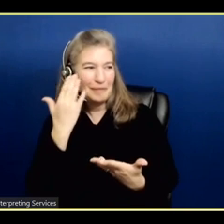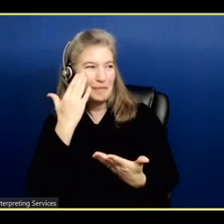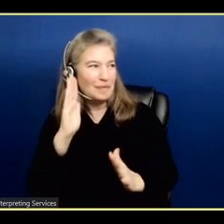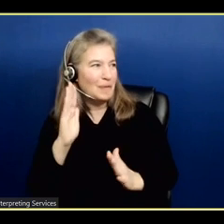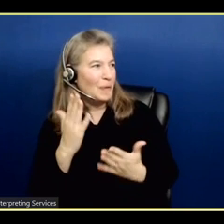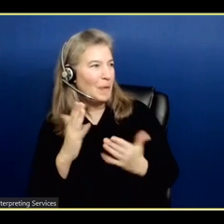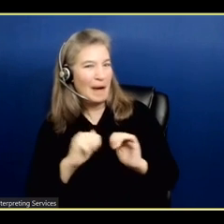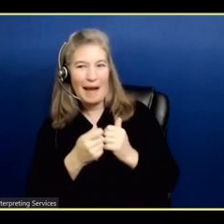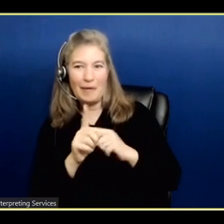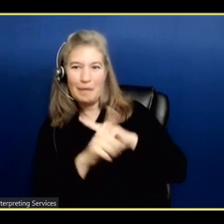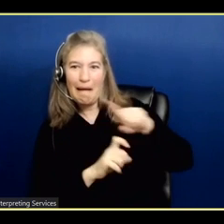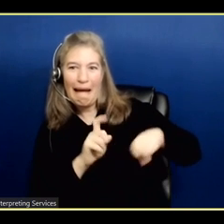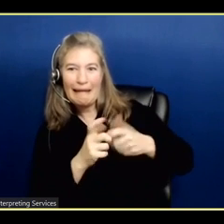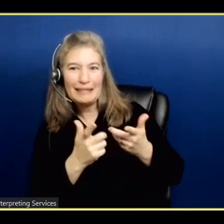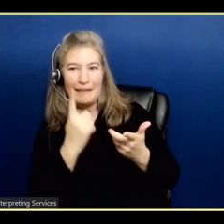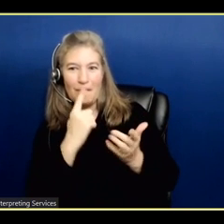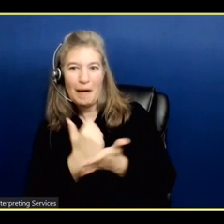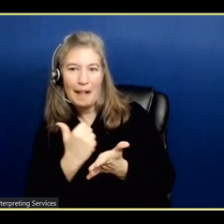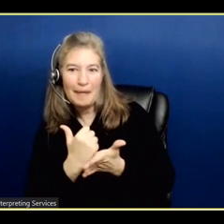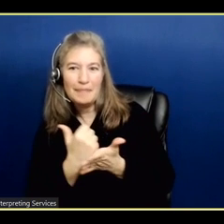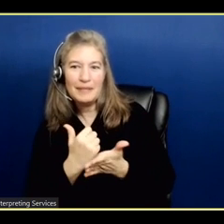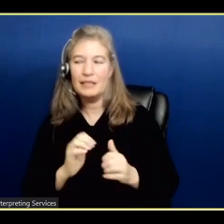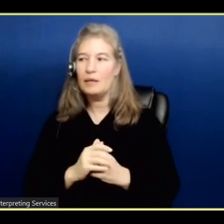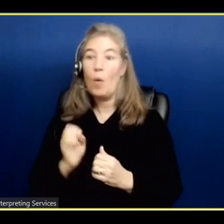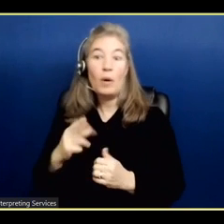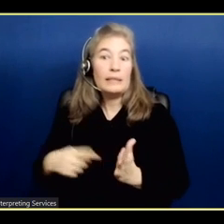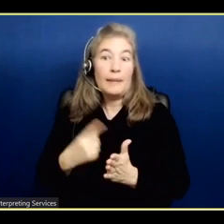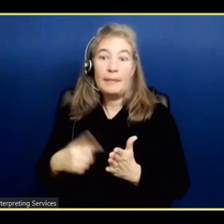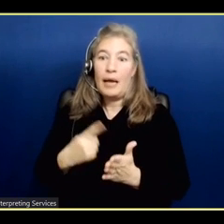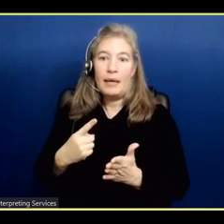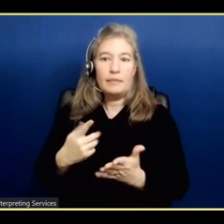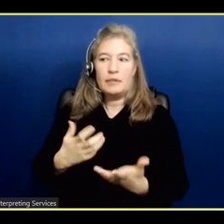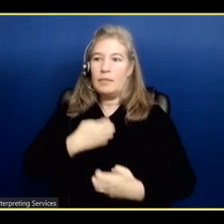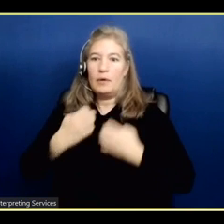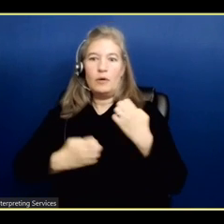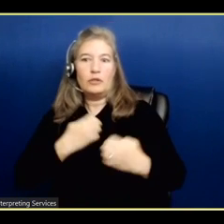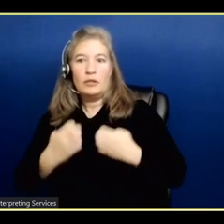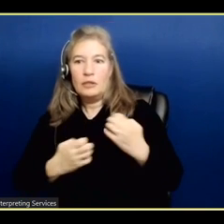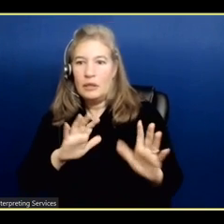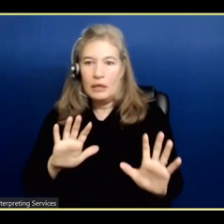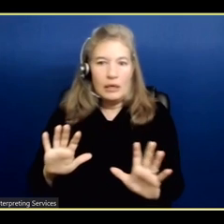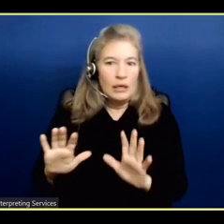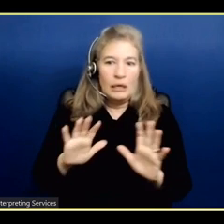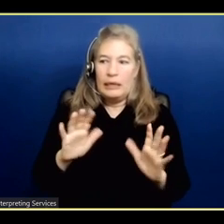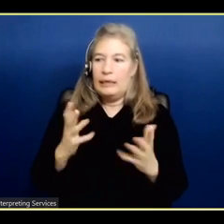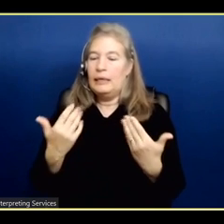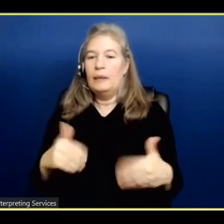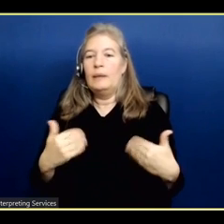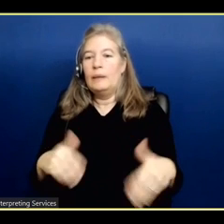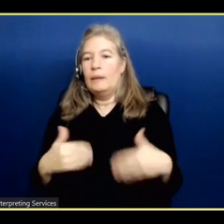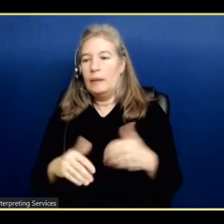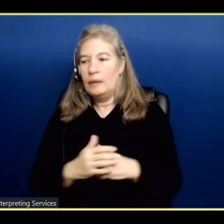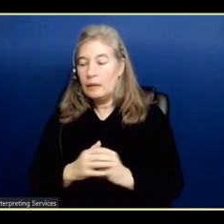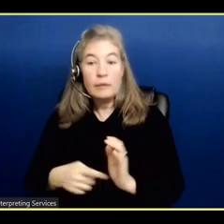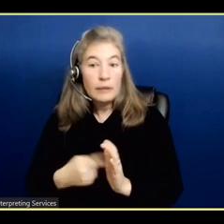become overly emotional because people think they really need to plead their case. Sometimes people are angry and resentful